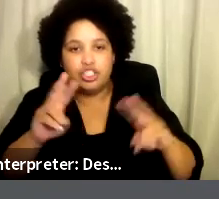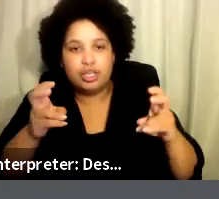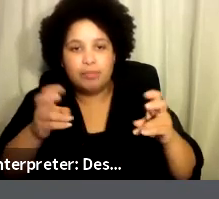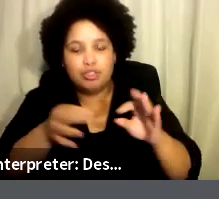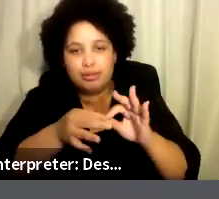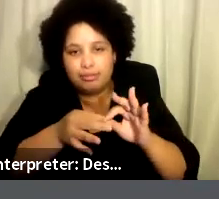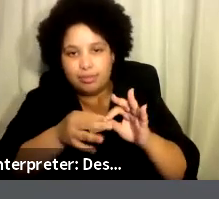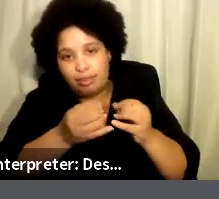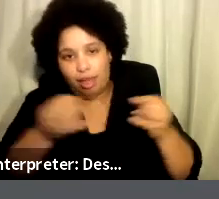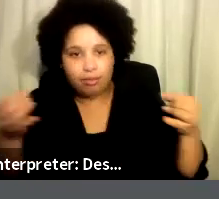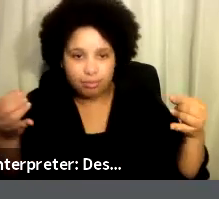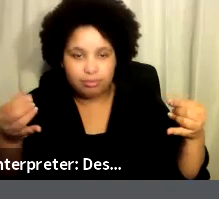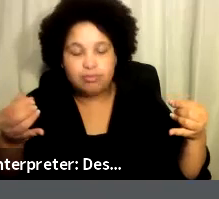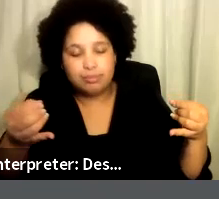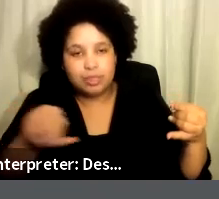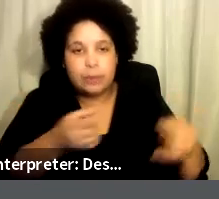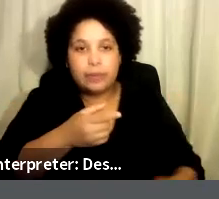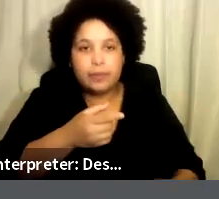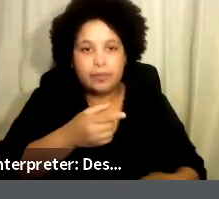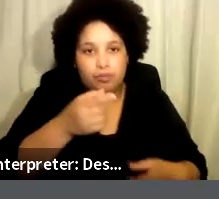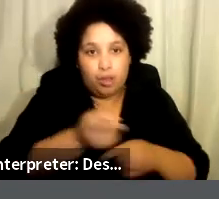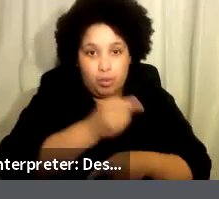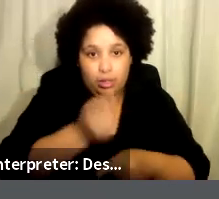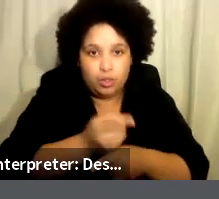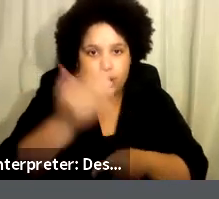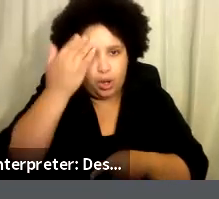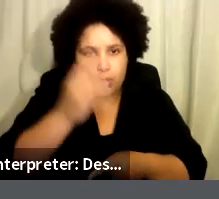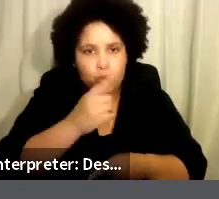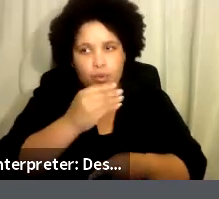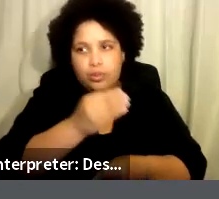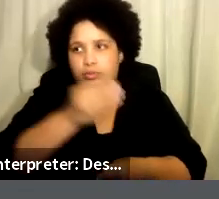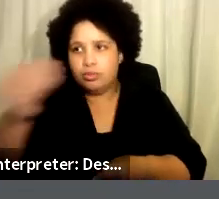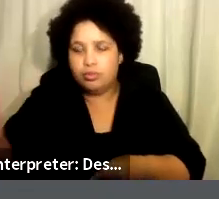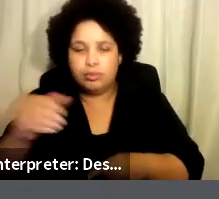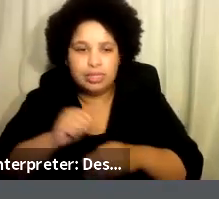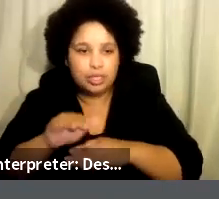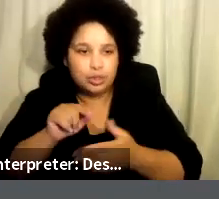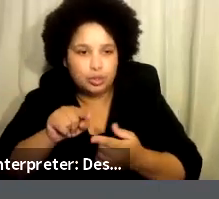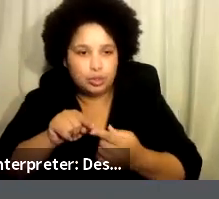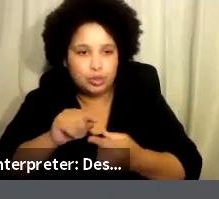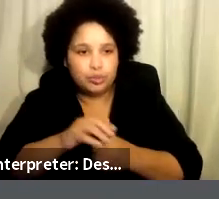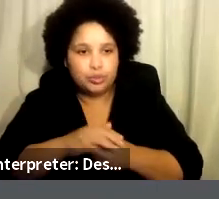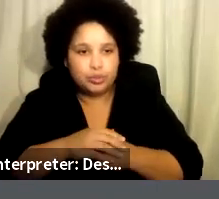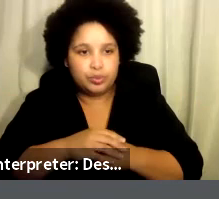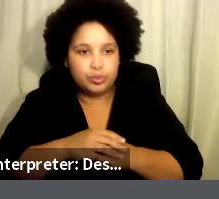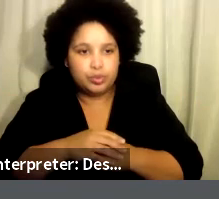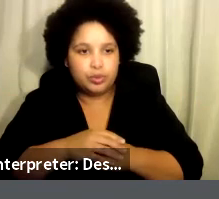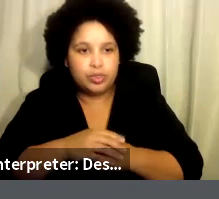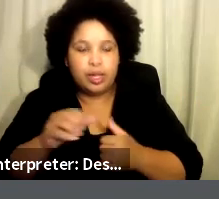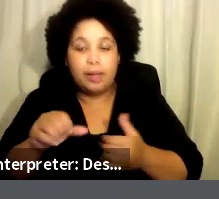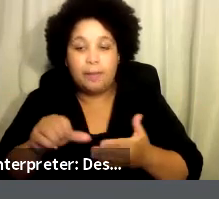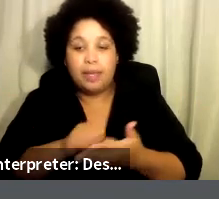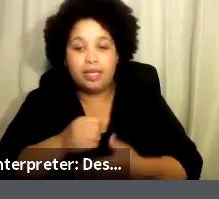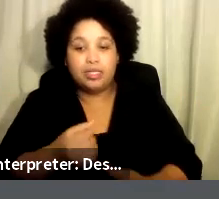email correctly so we know who to direct this email to. Right here in the first, it's actually page number